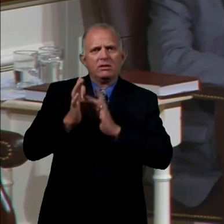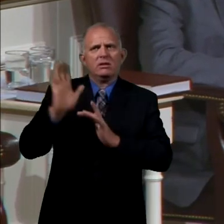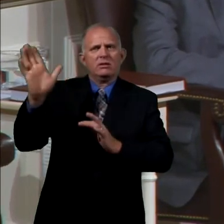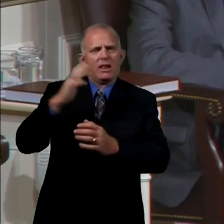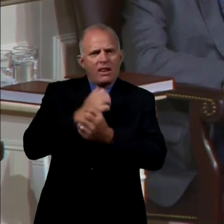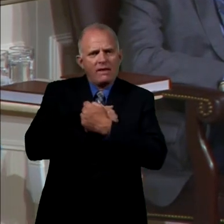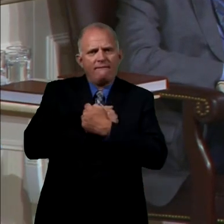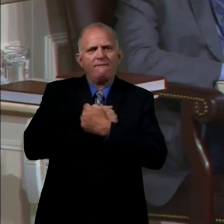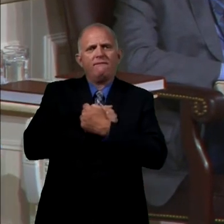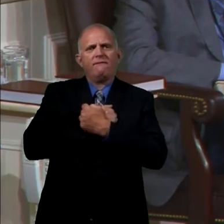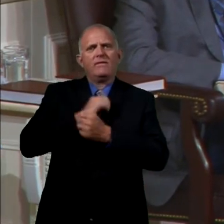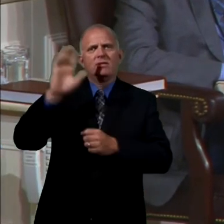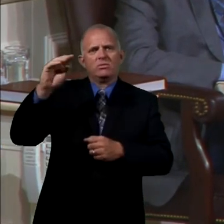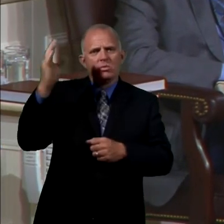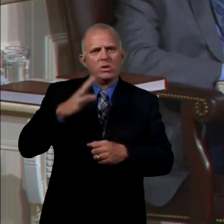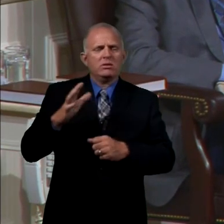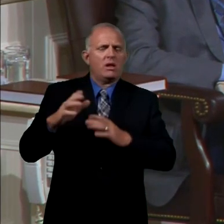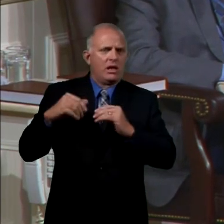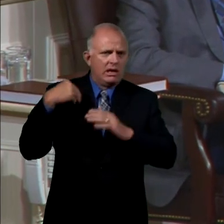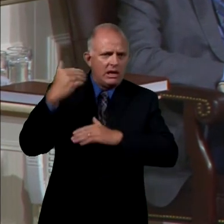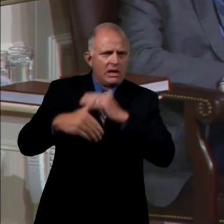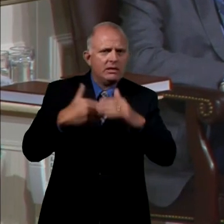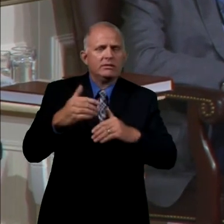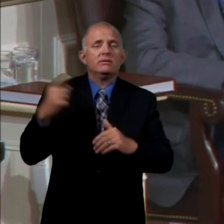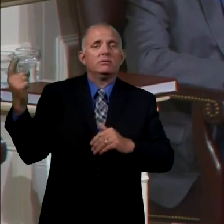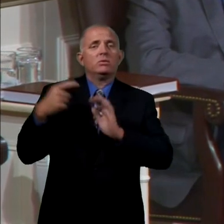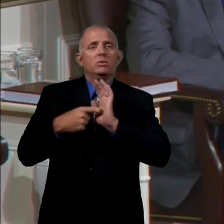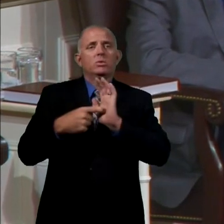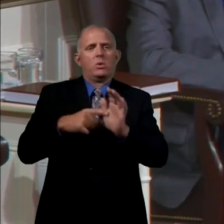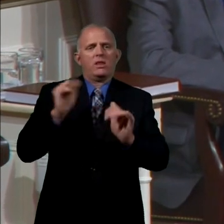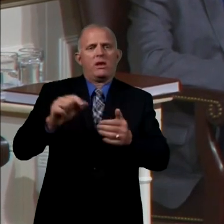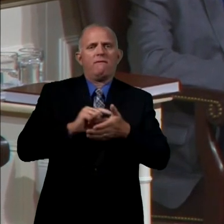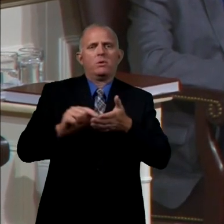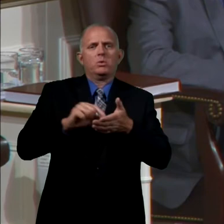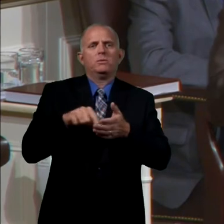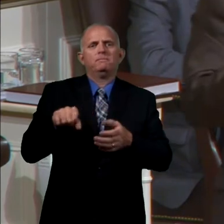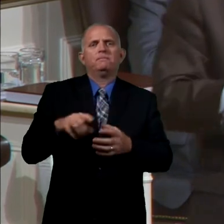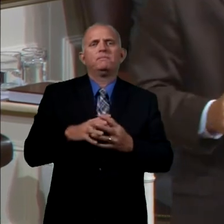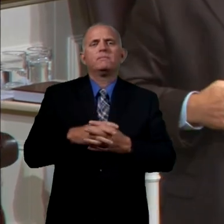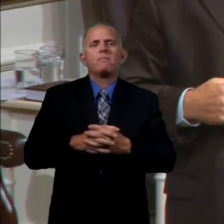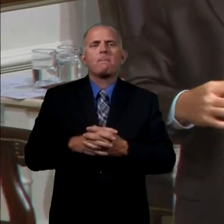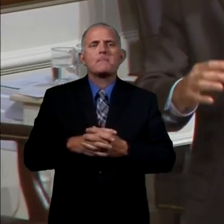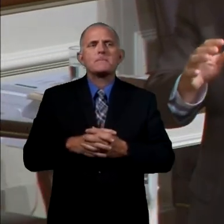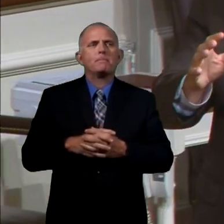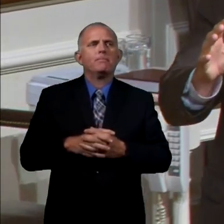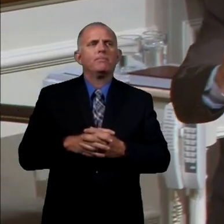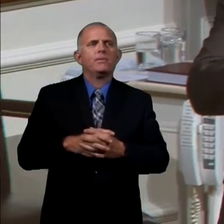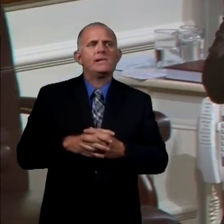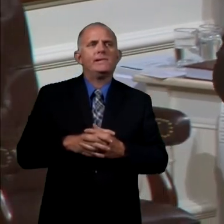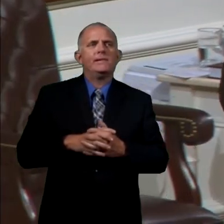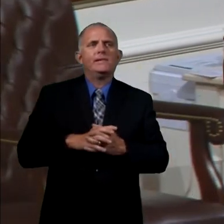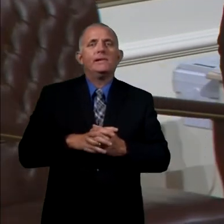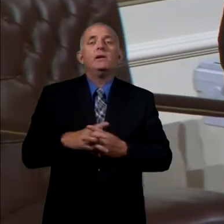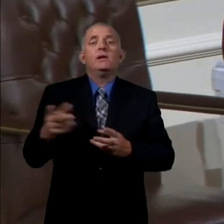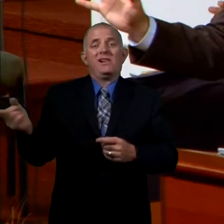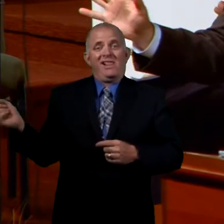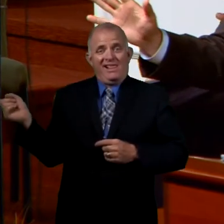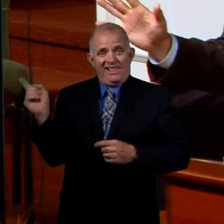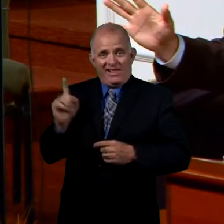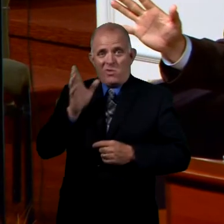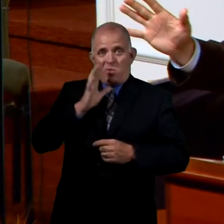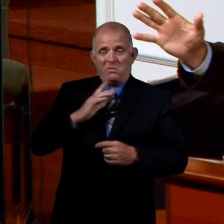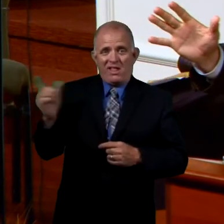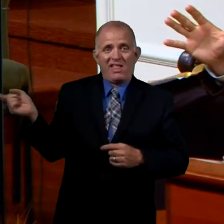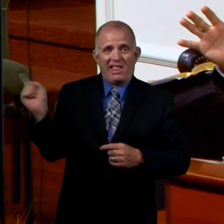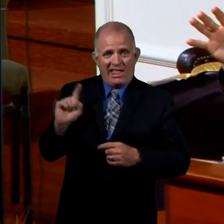demonstrated for us here. Now, Jesus, as he handles this interruption from being teaching the